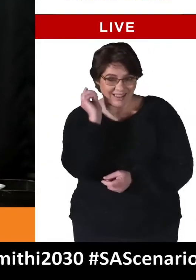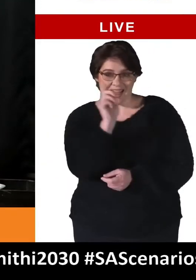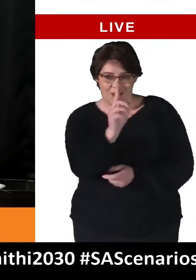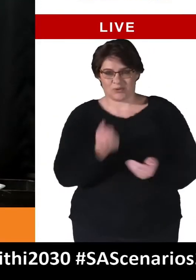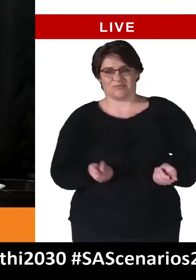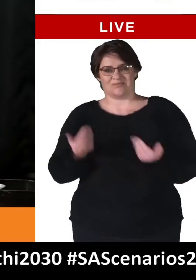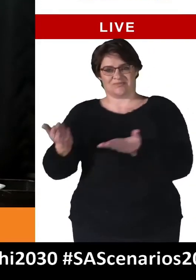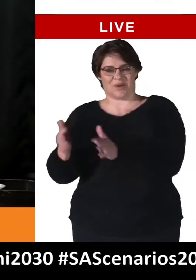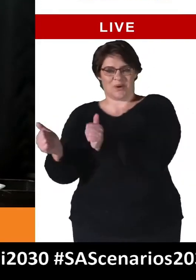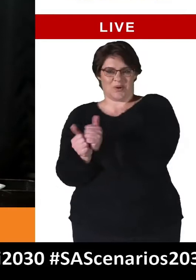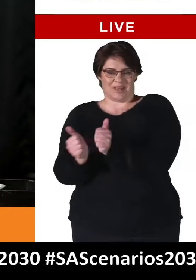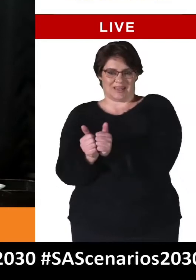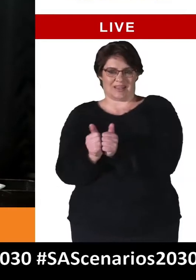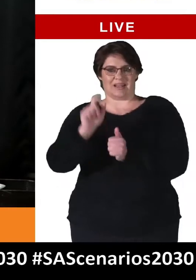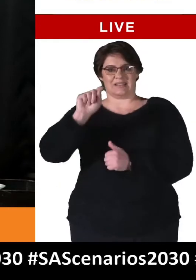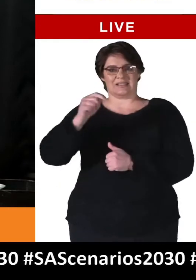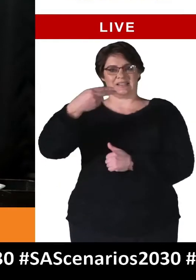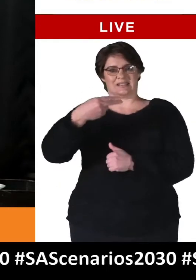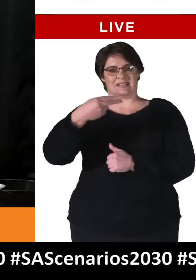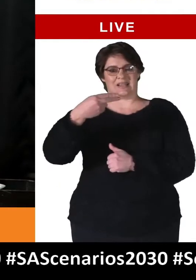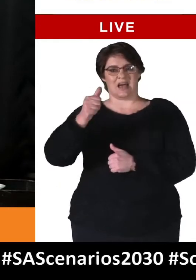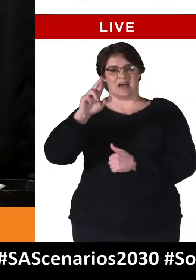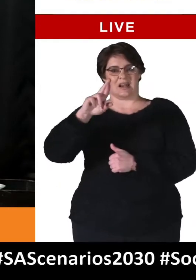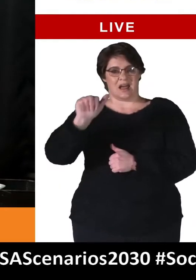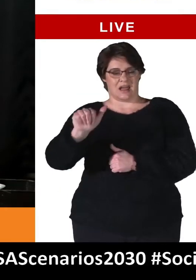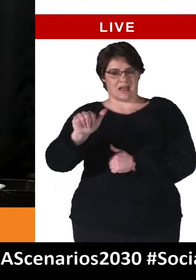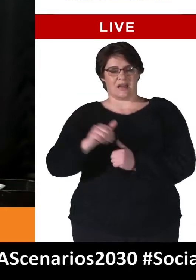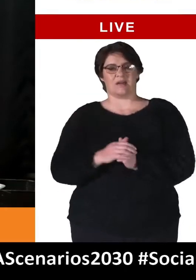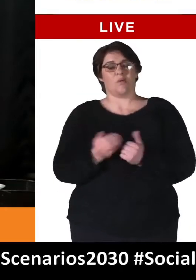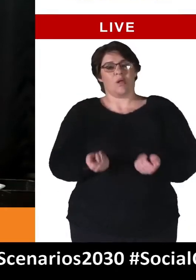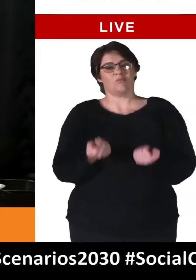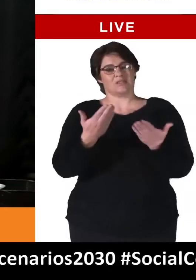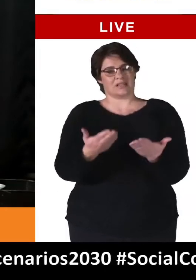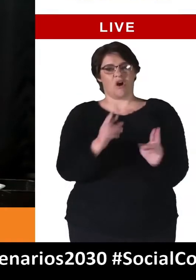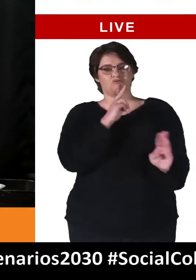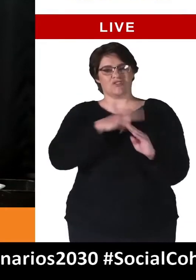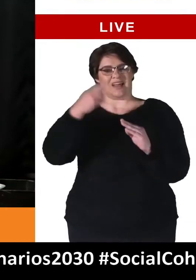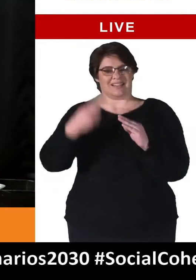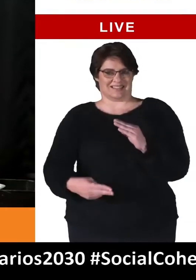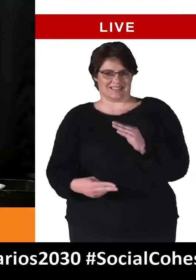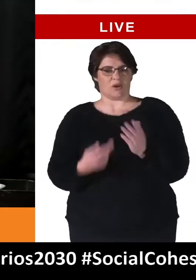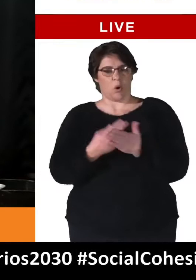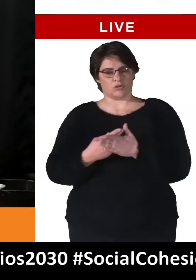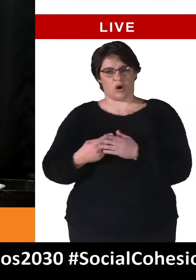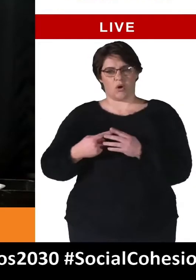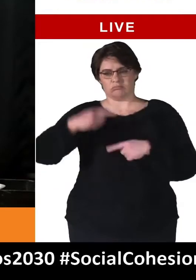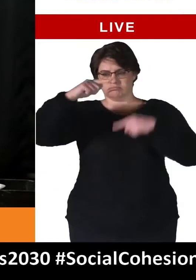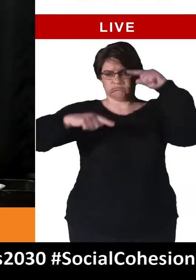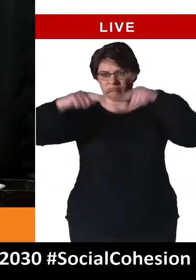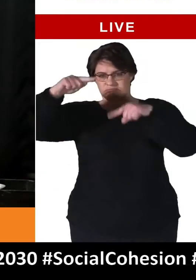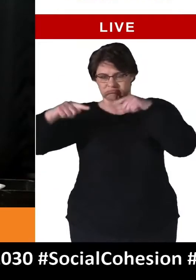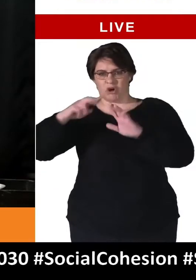my colleague, Tara, who is going to present the results and the trend